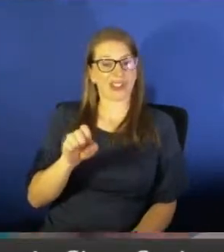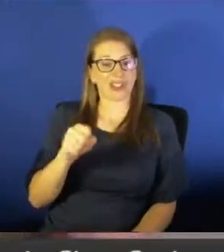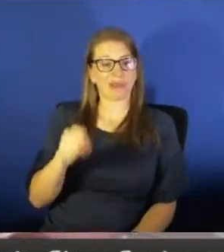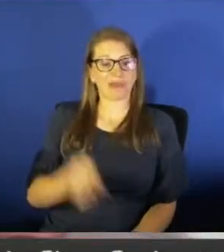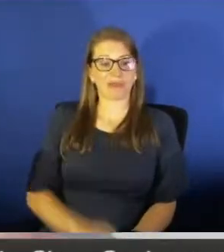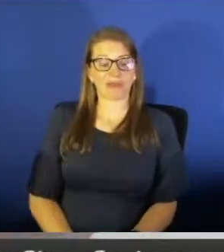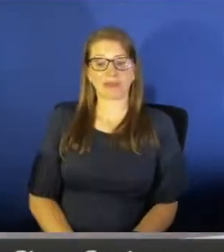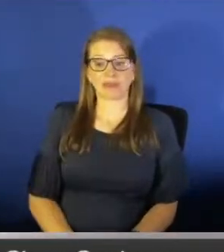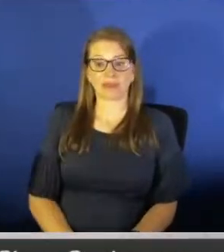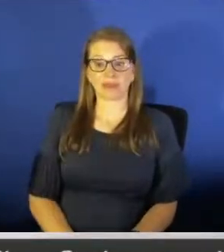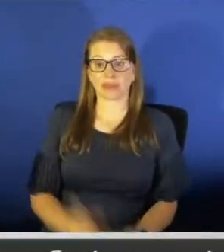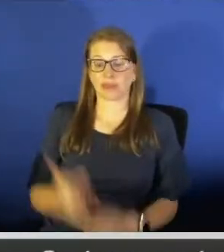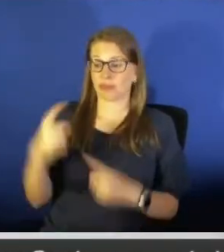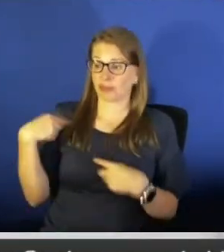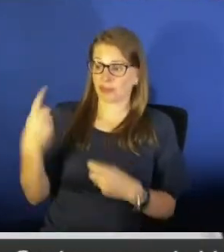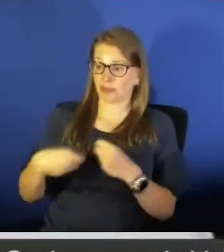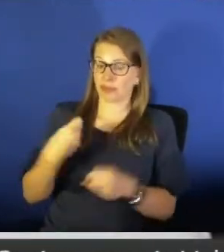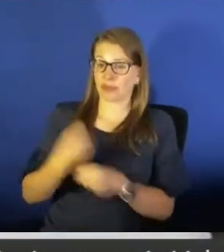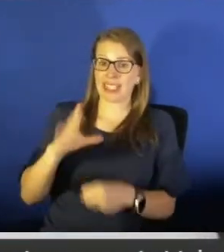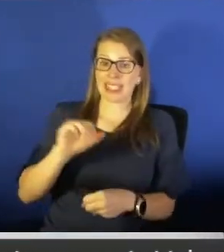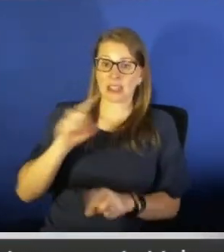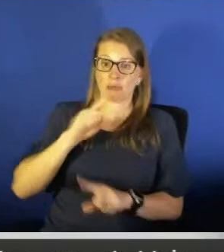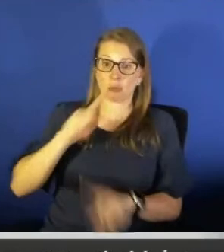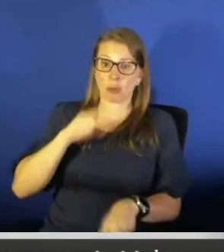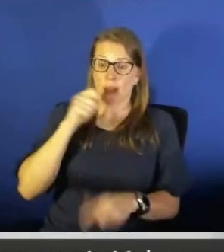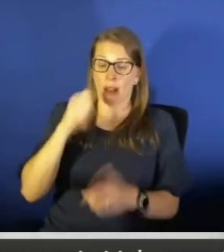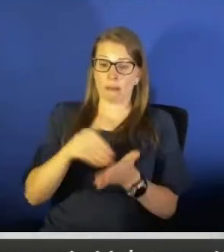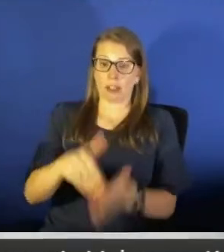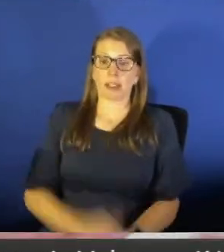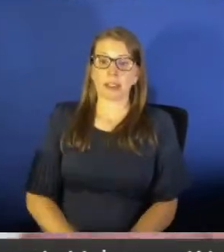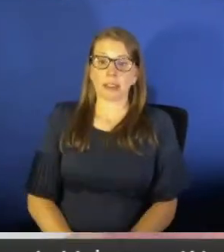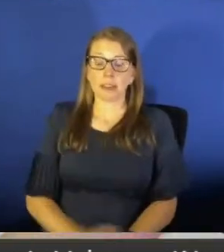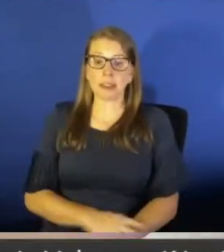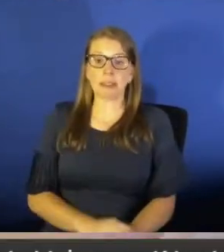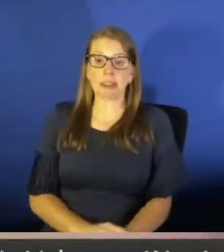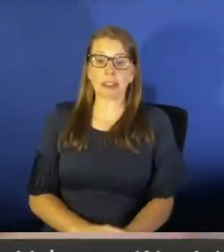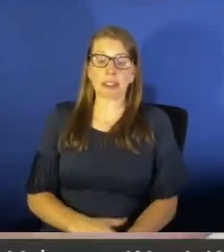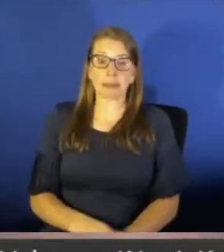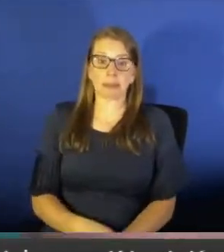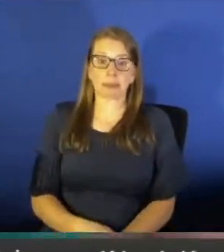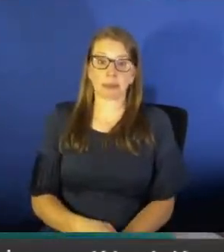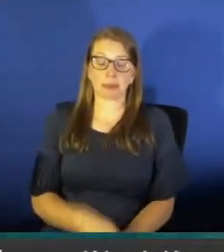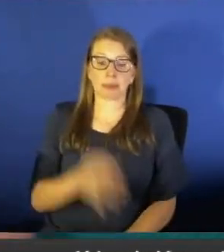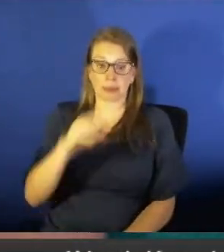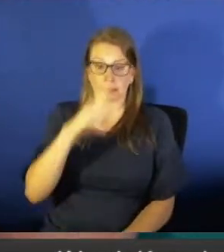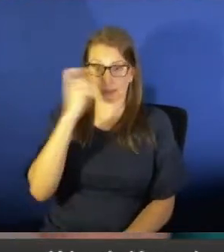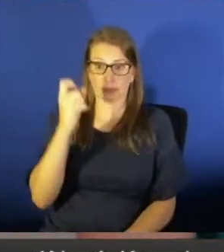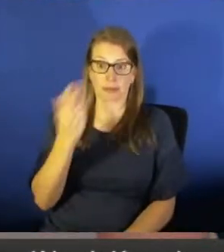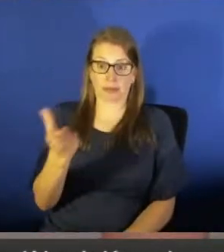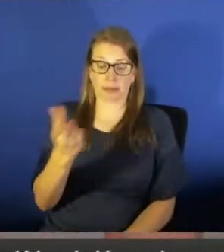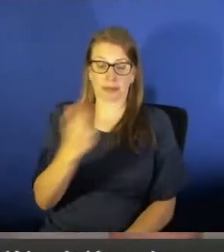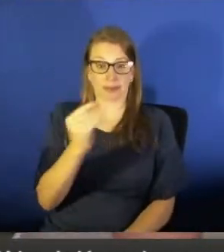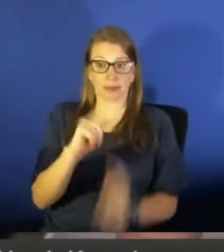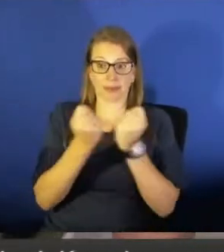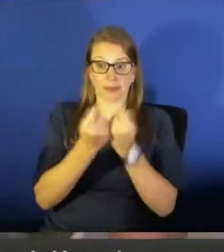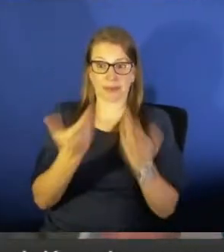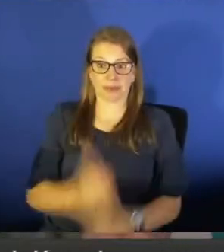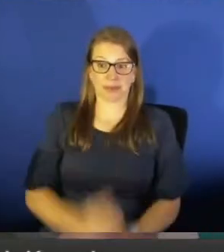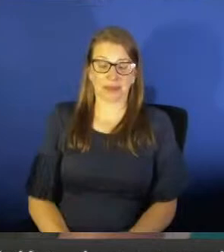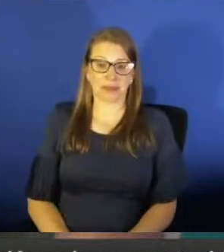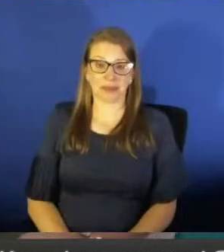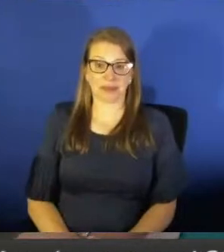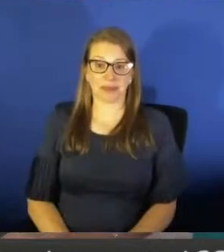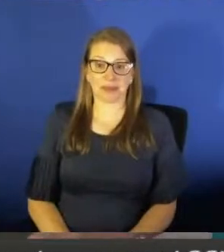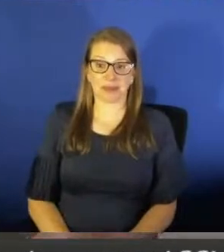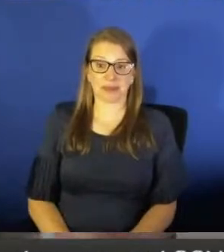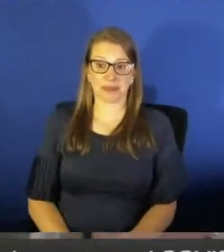been case reports, but not often. That is, and that's because of you and your team here. And speaking of, I want to talk